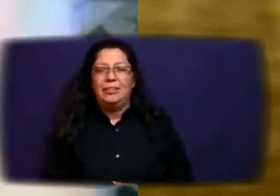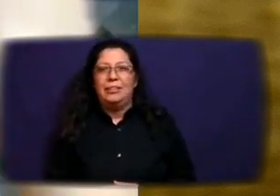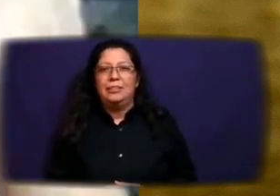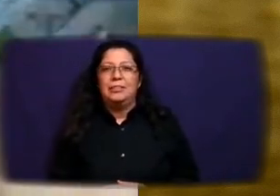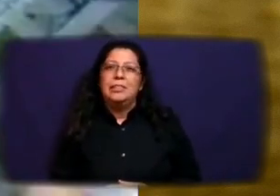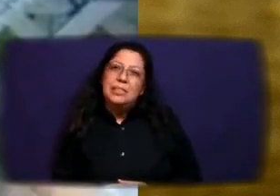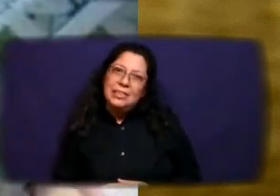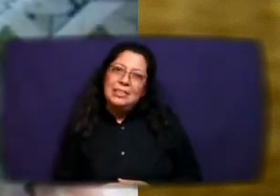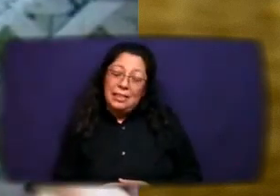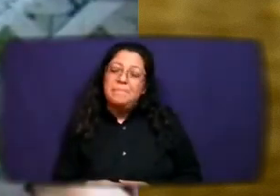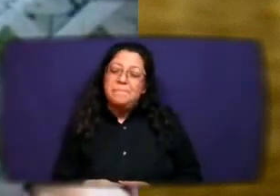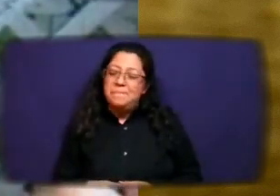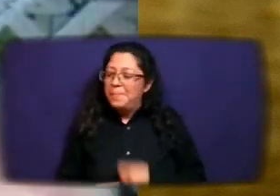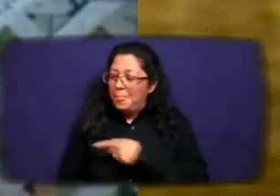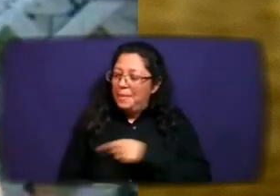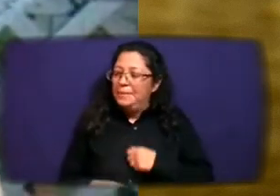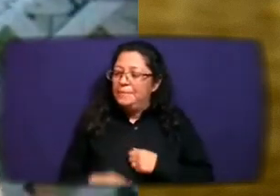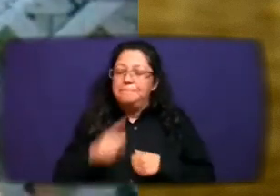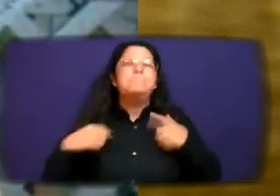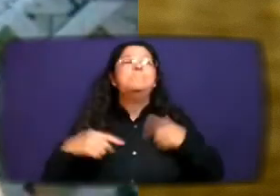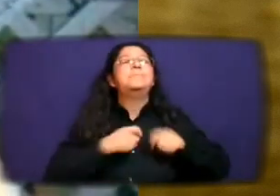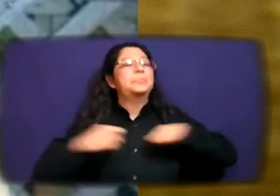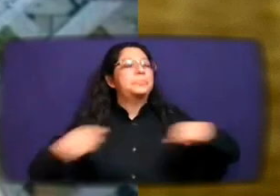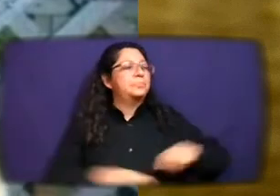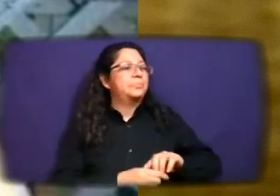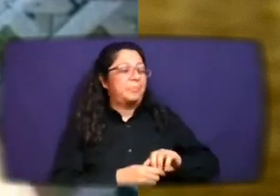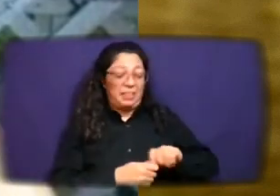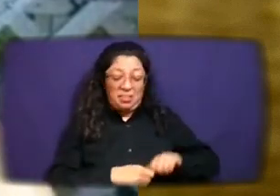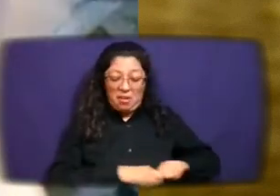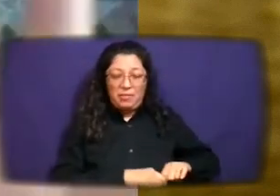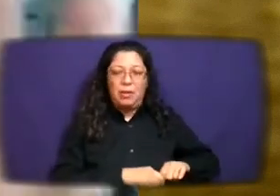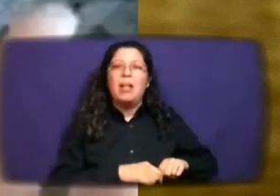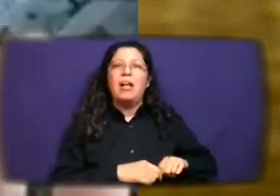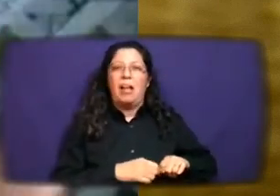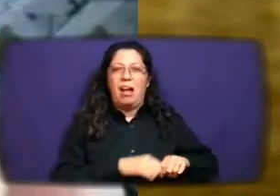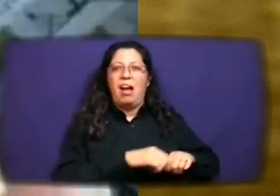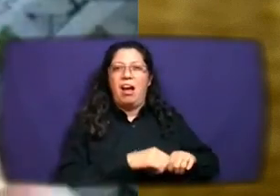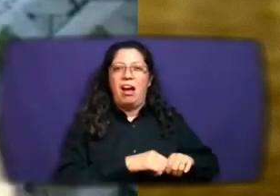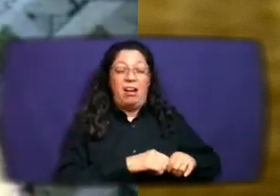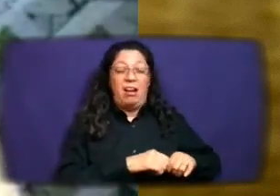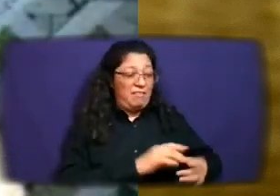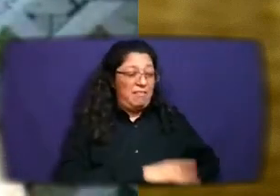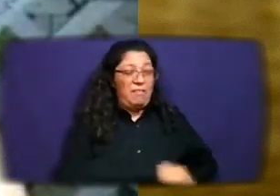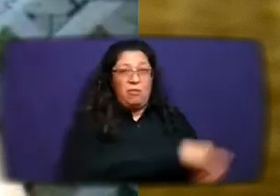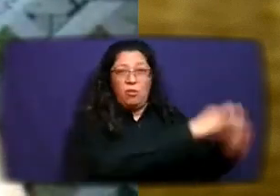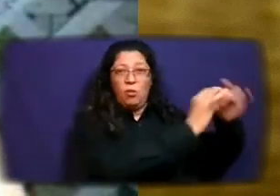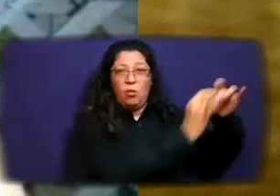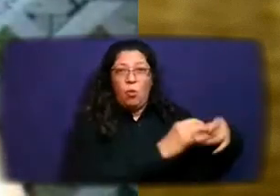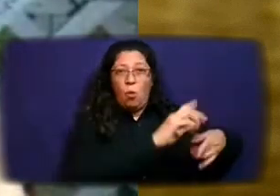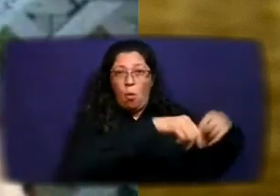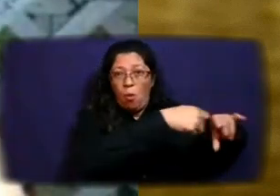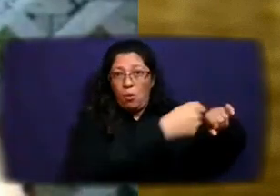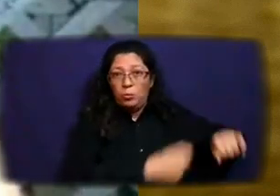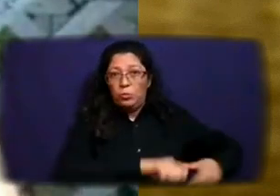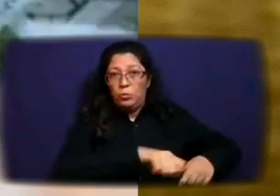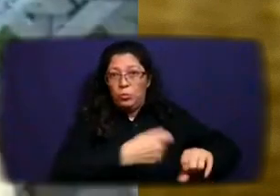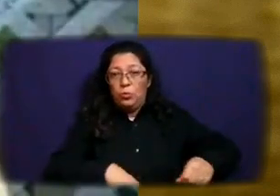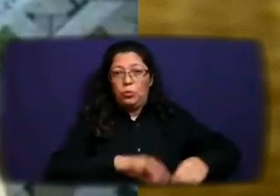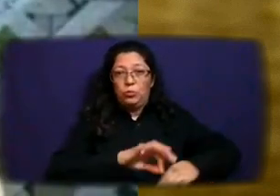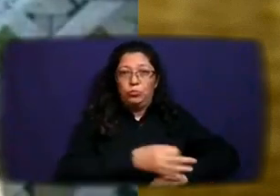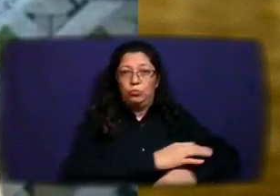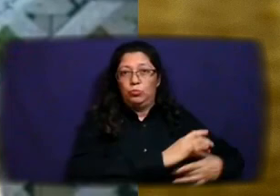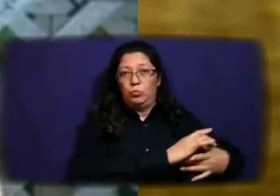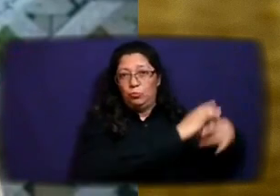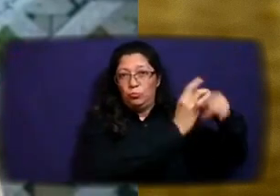and takes off his bandana and decides that he's going to sew all his bandanas together to make a